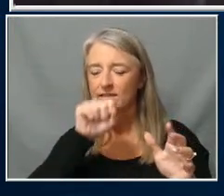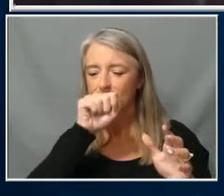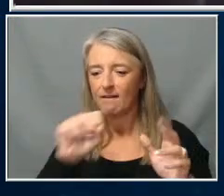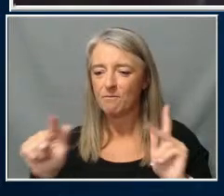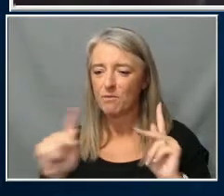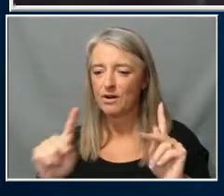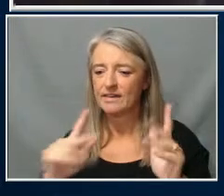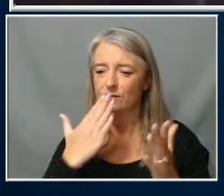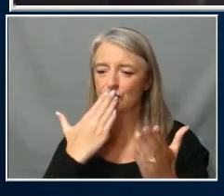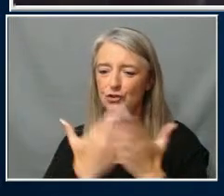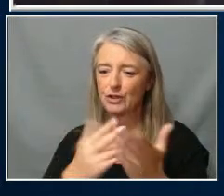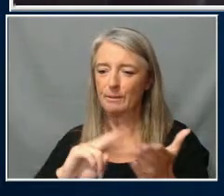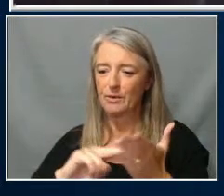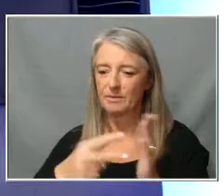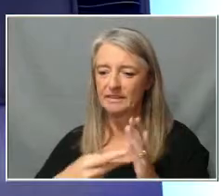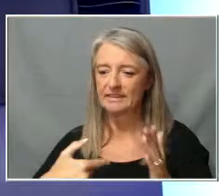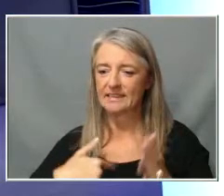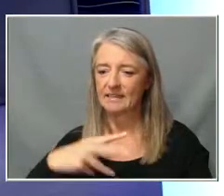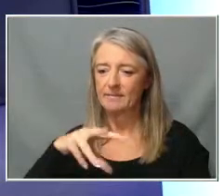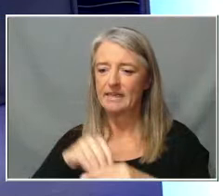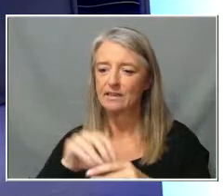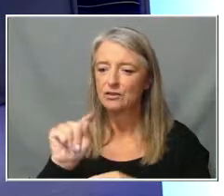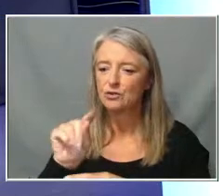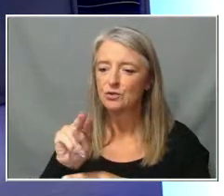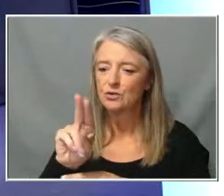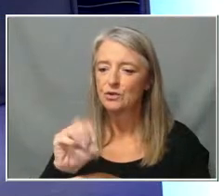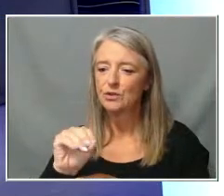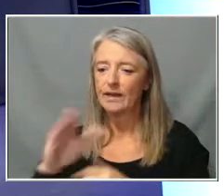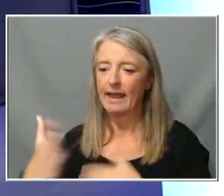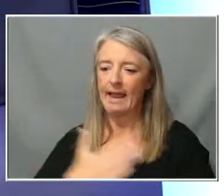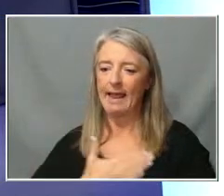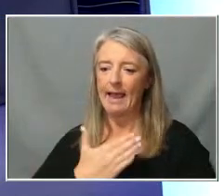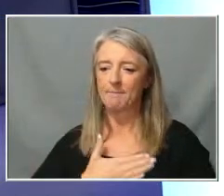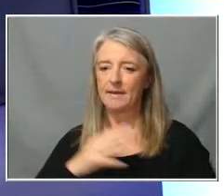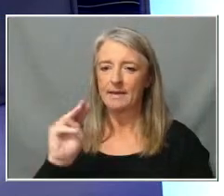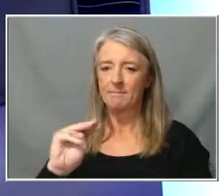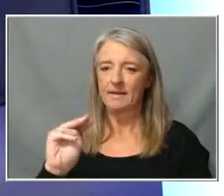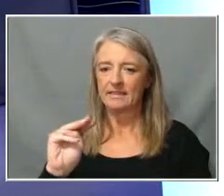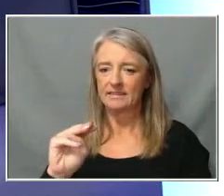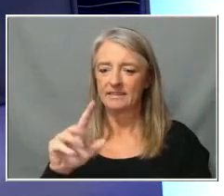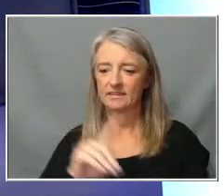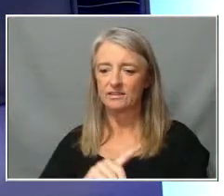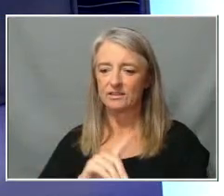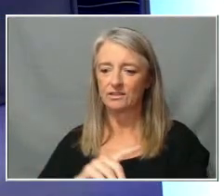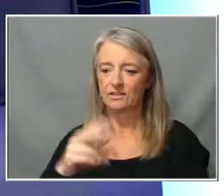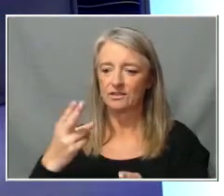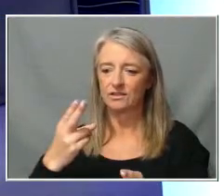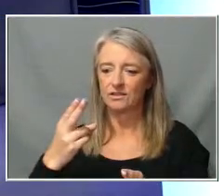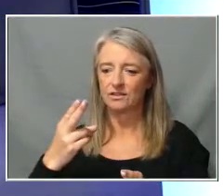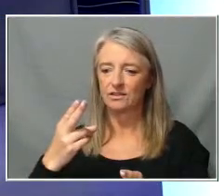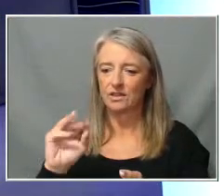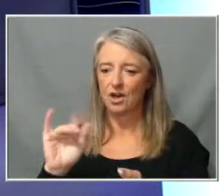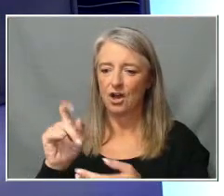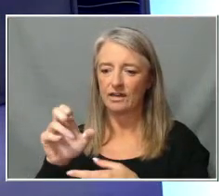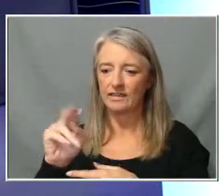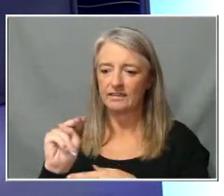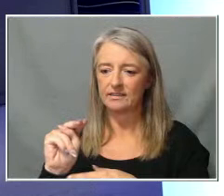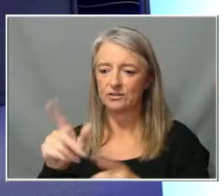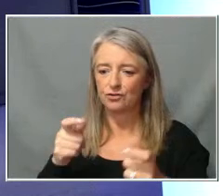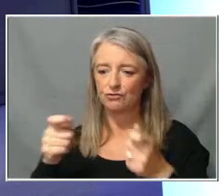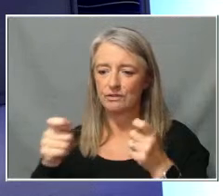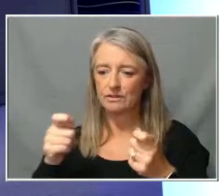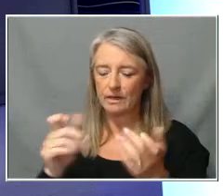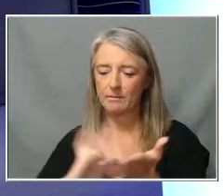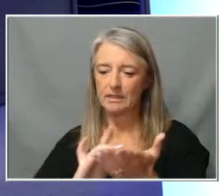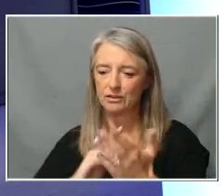great purpose. I am in the studio this morning. Happy Monday to Dr. Hawkinson, Medical Director of Infection Prevention and Control.